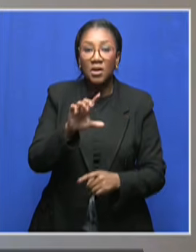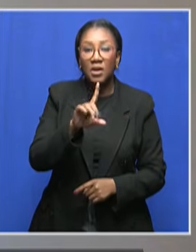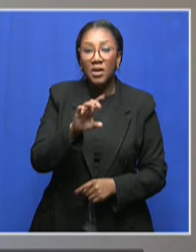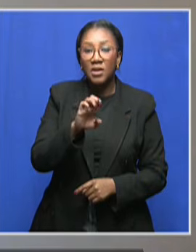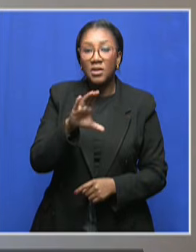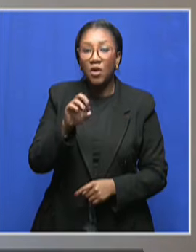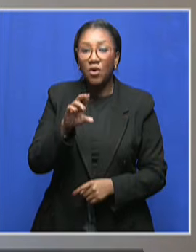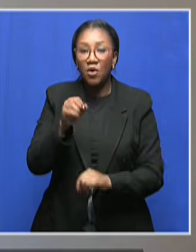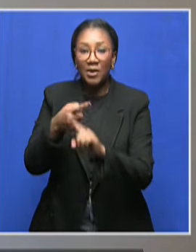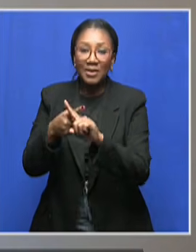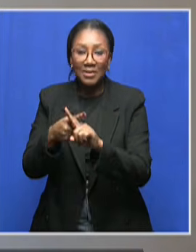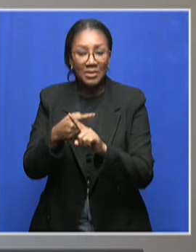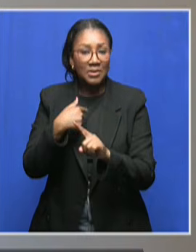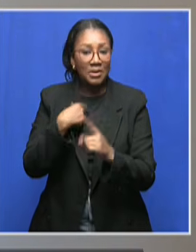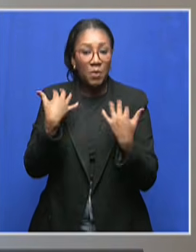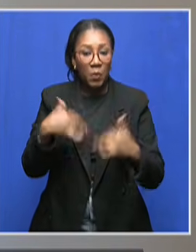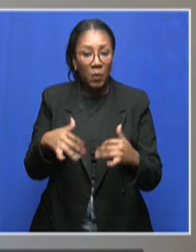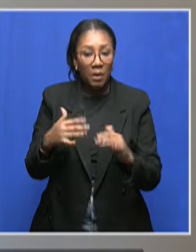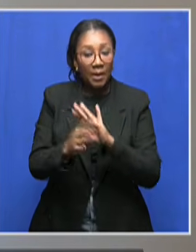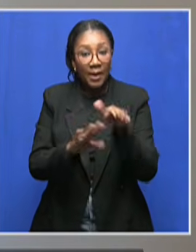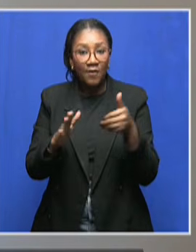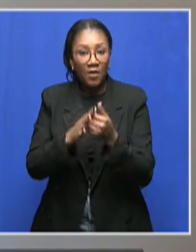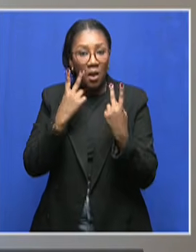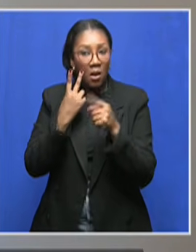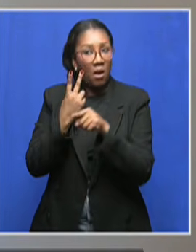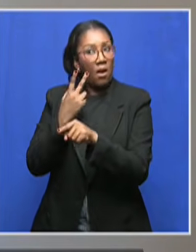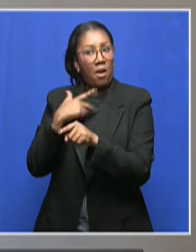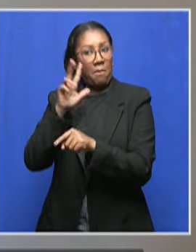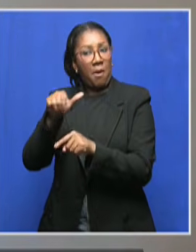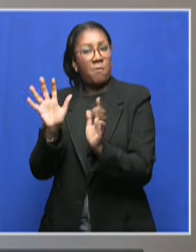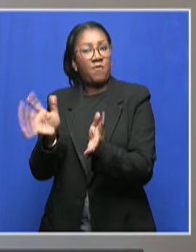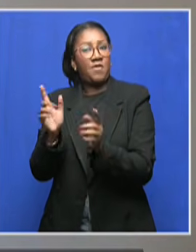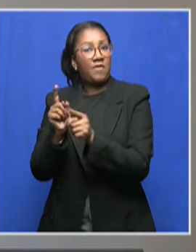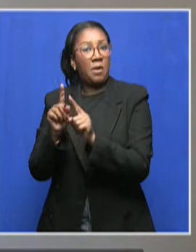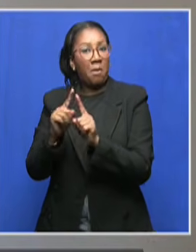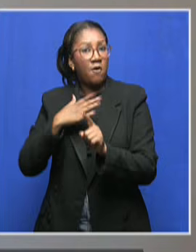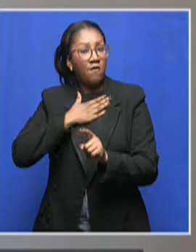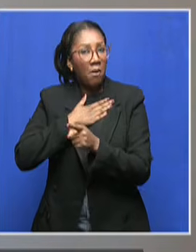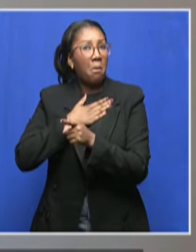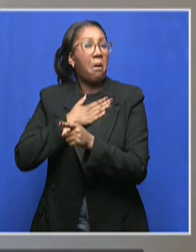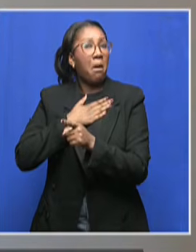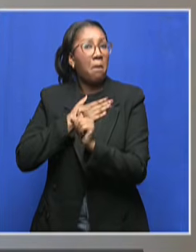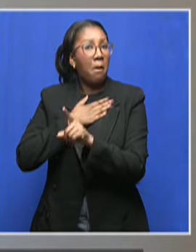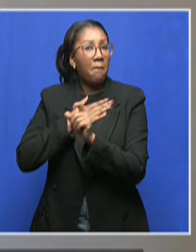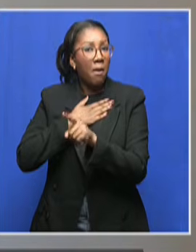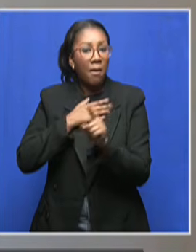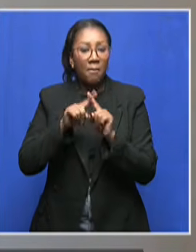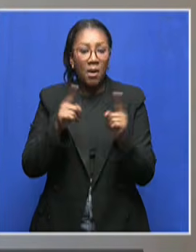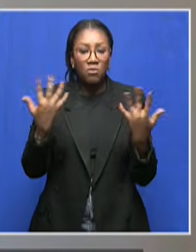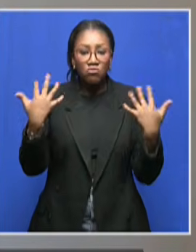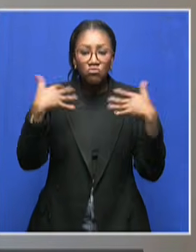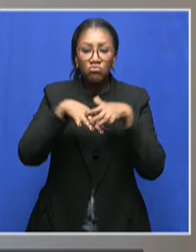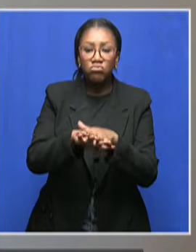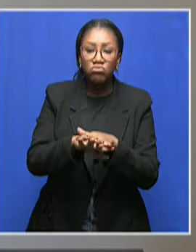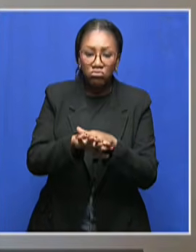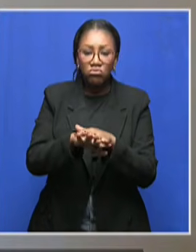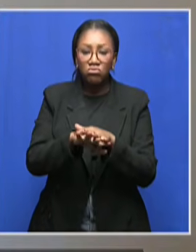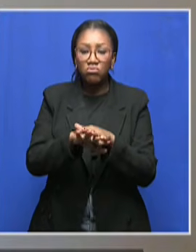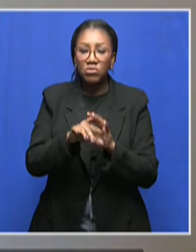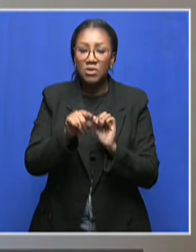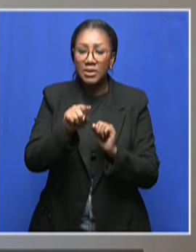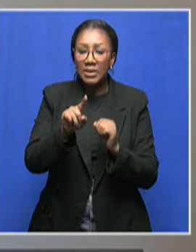come to my stand. Everything looks familiar, but it's also seeing familiar elements being designed in ways